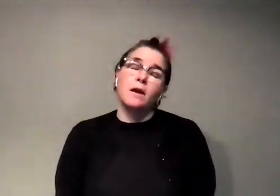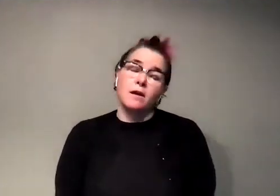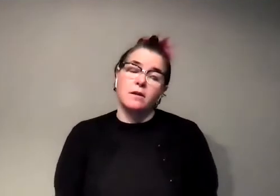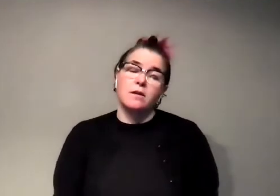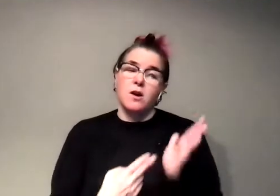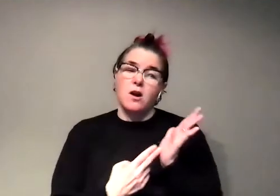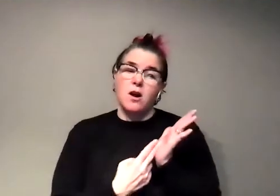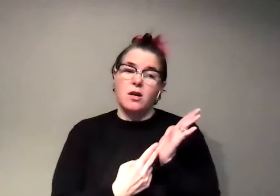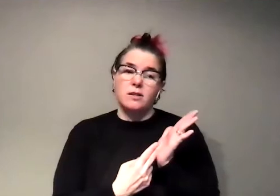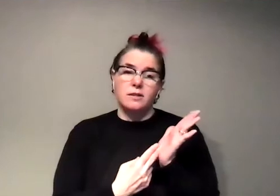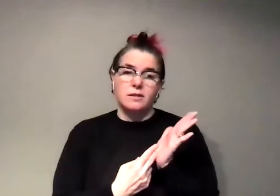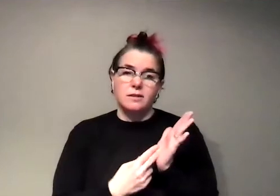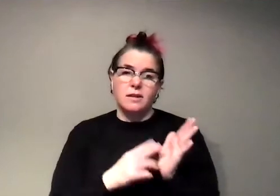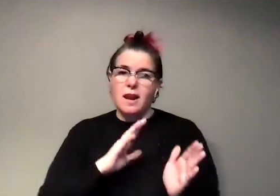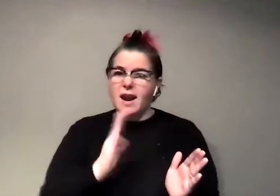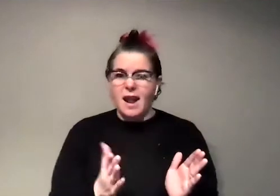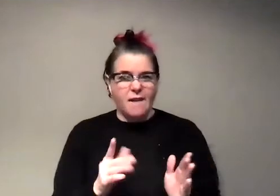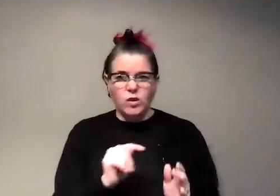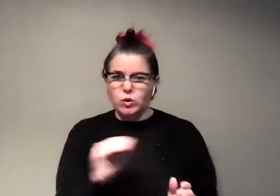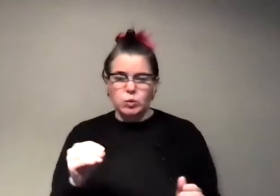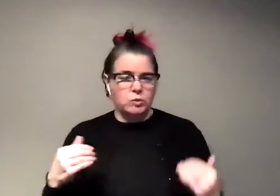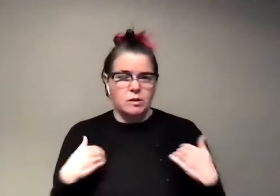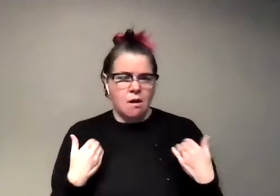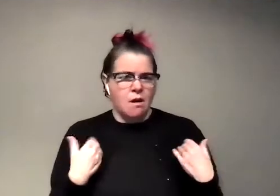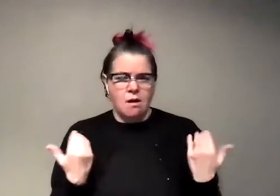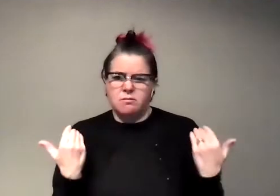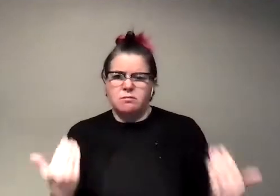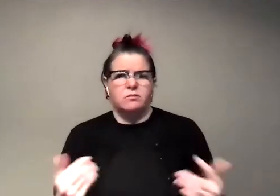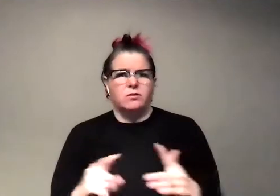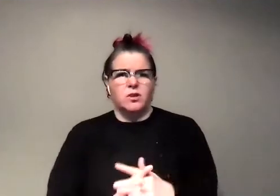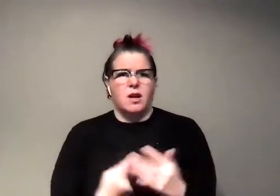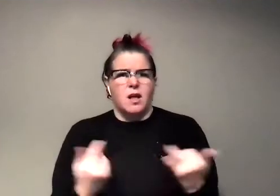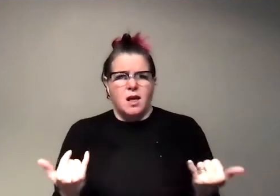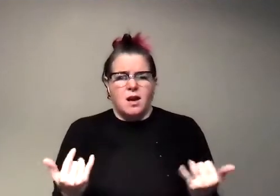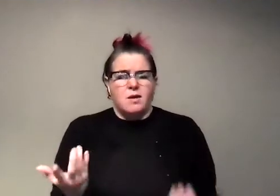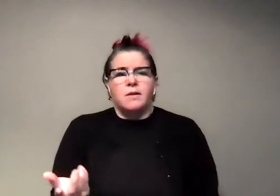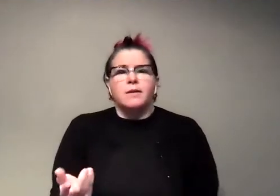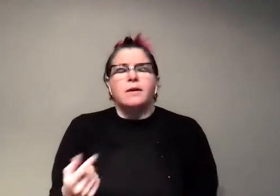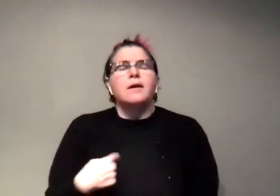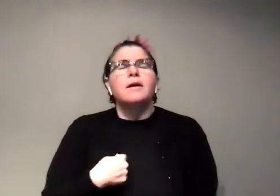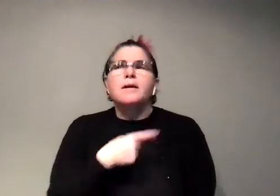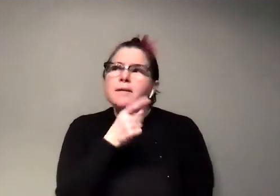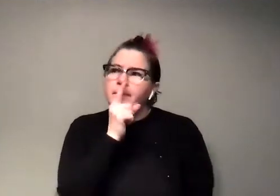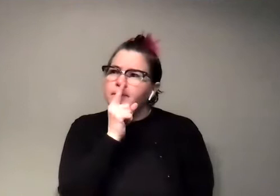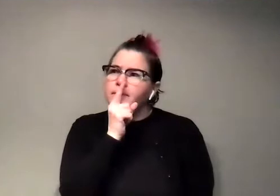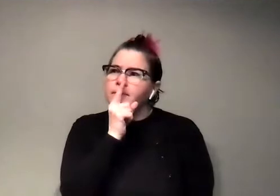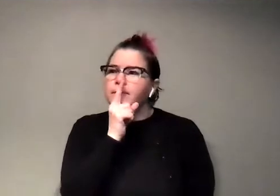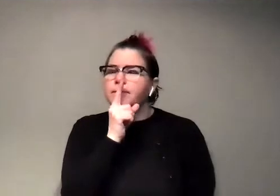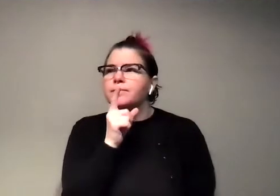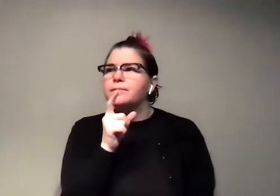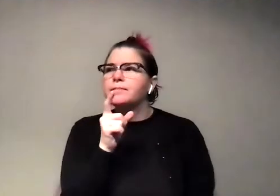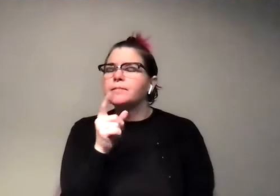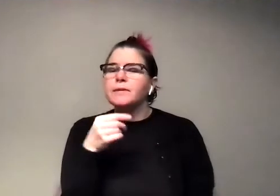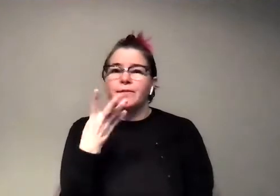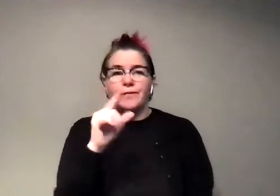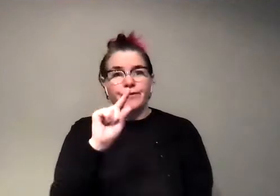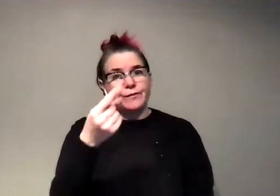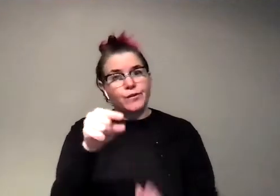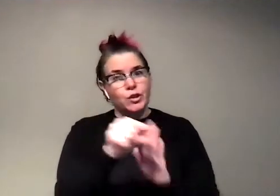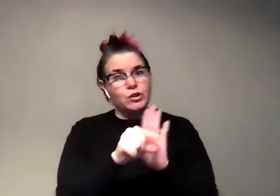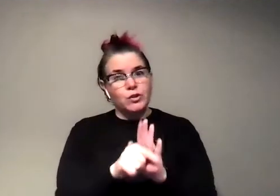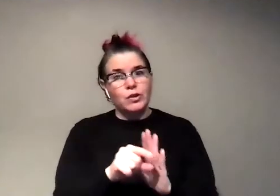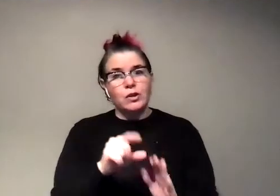Honestly, it's never too young. Uh, and I'm not saying that you want to give a first grader a